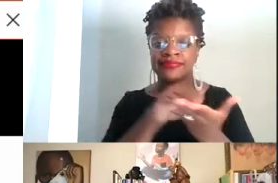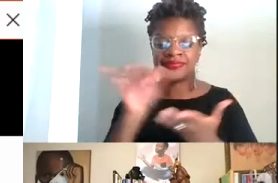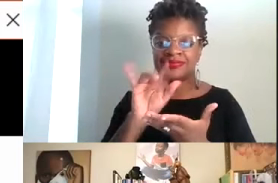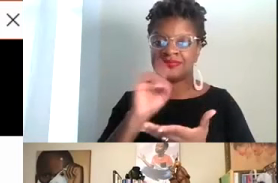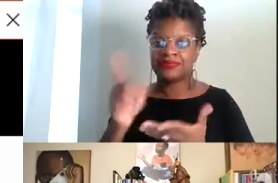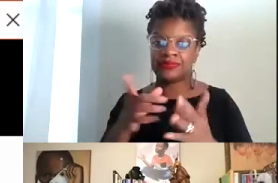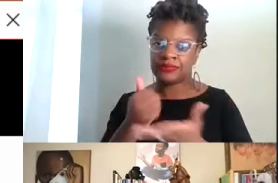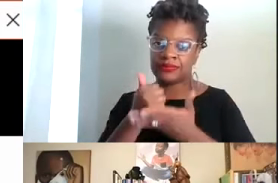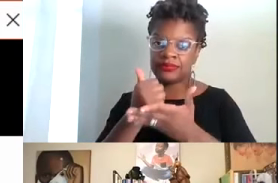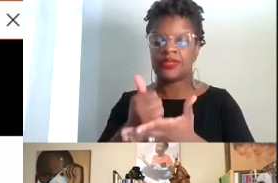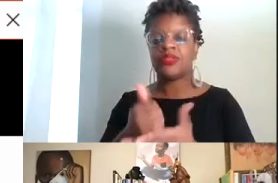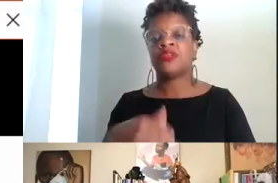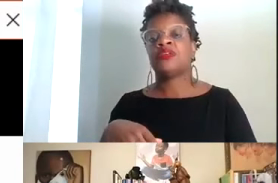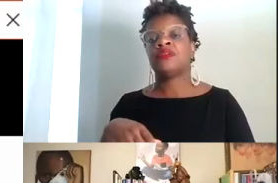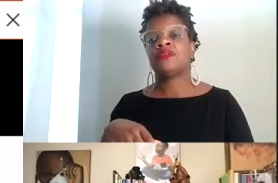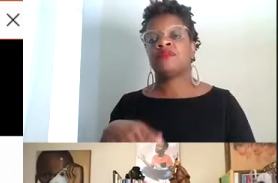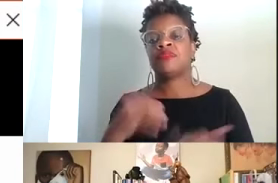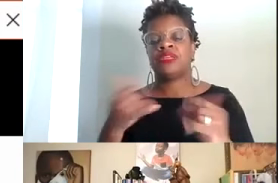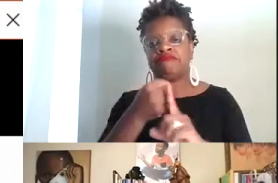Wade and Dr. Wright talked about today.